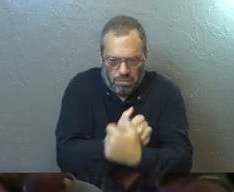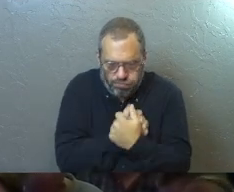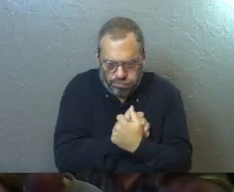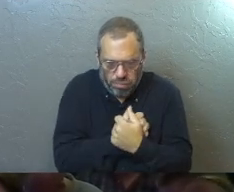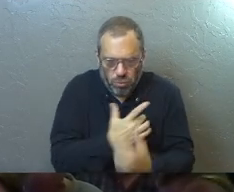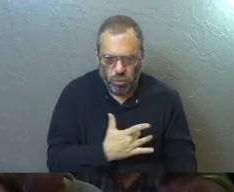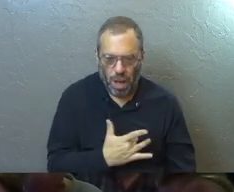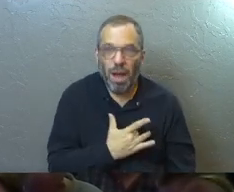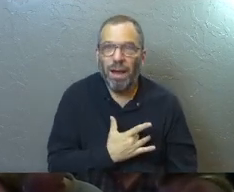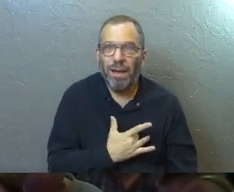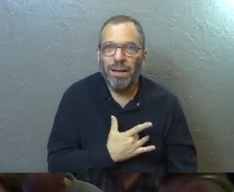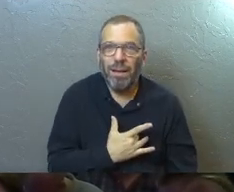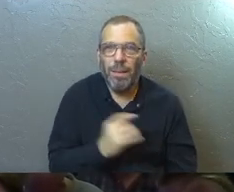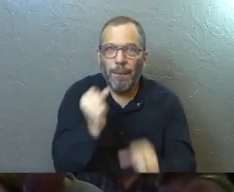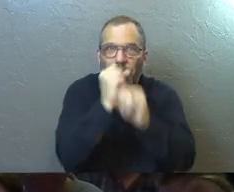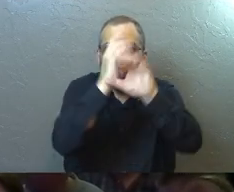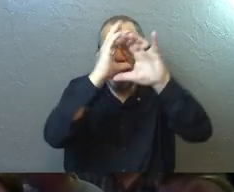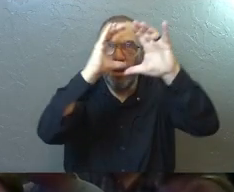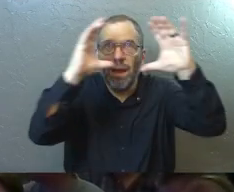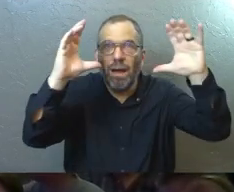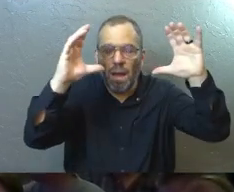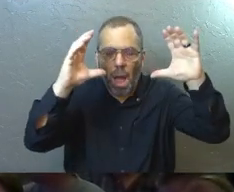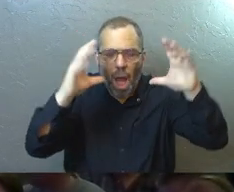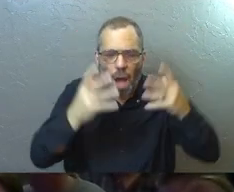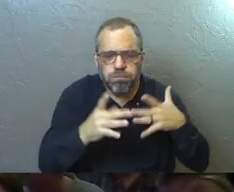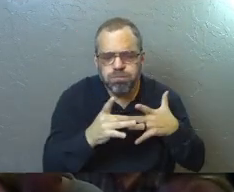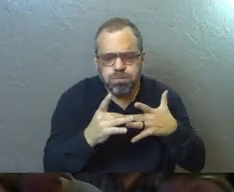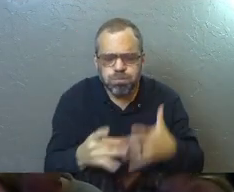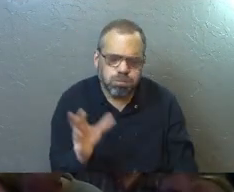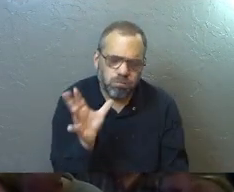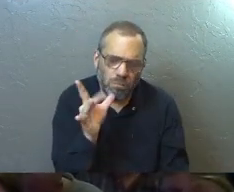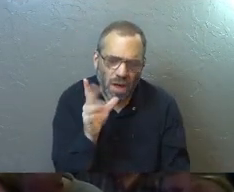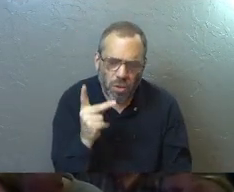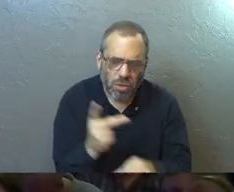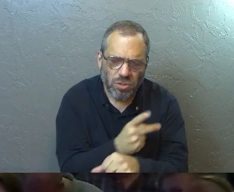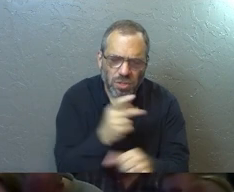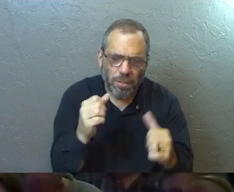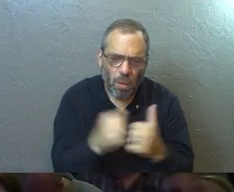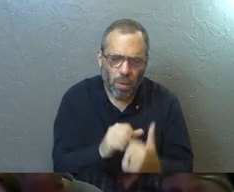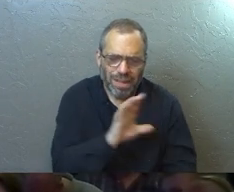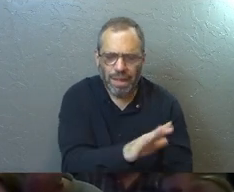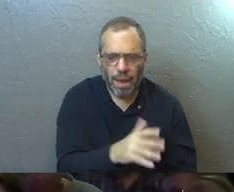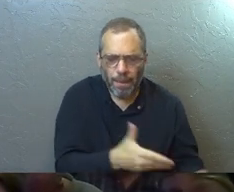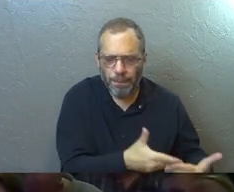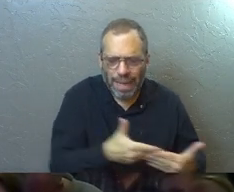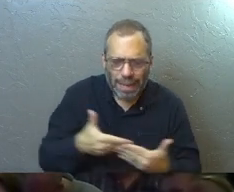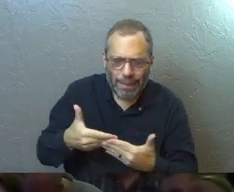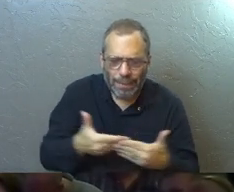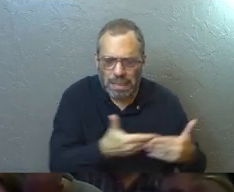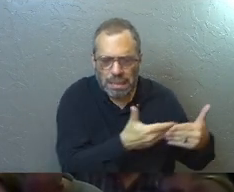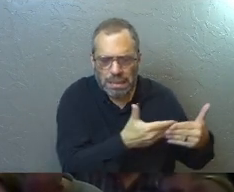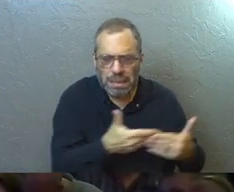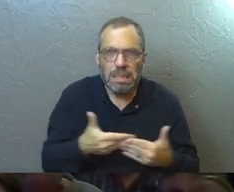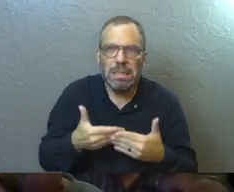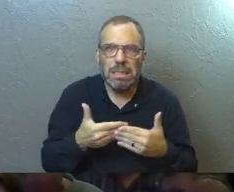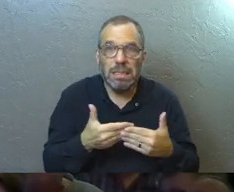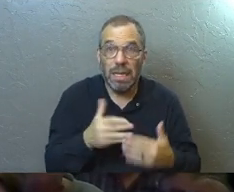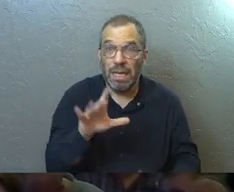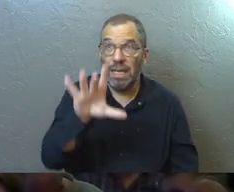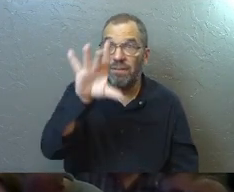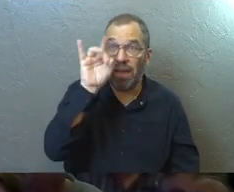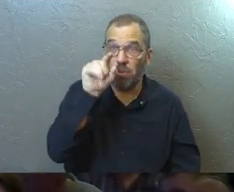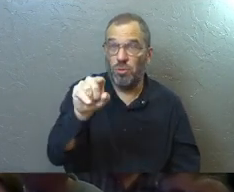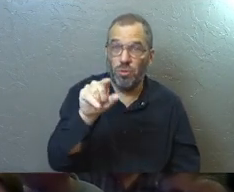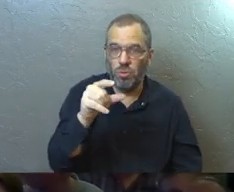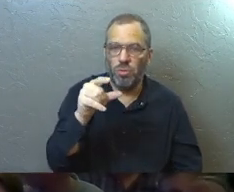to his heart. Do you see the imagery? He will gently lead the mother sheep with their young. He found you